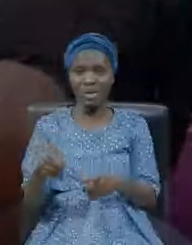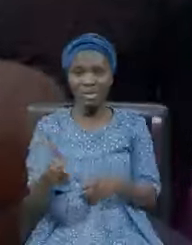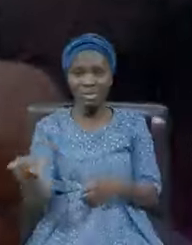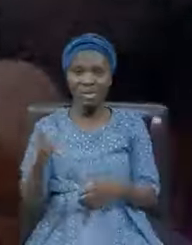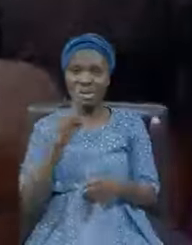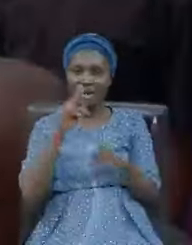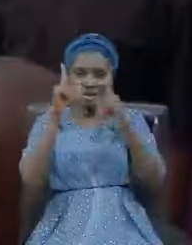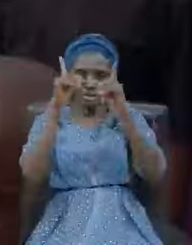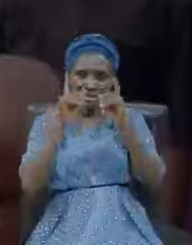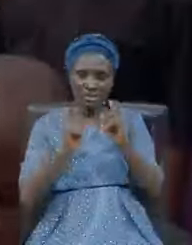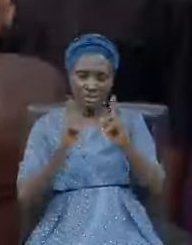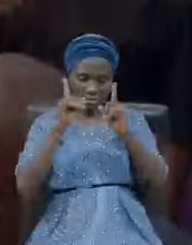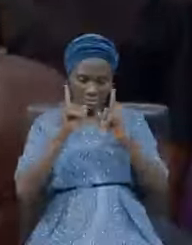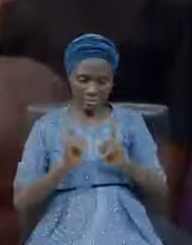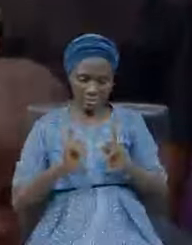You have